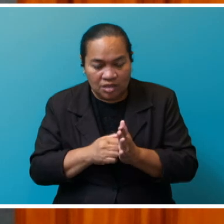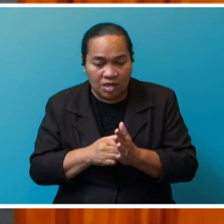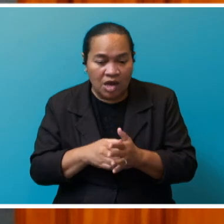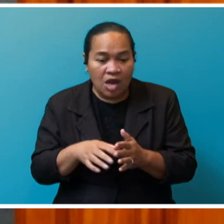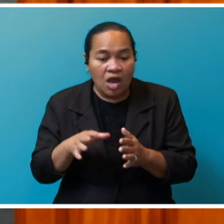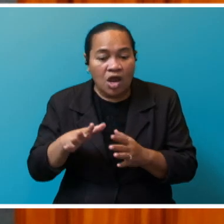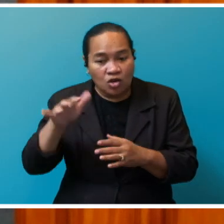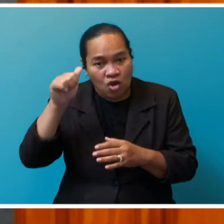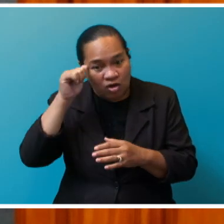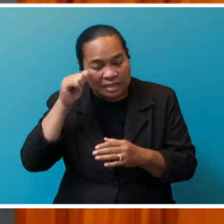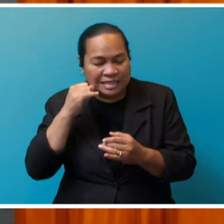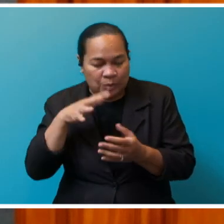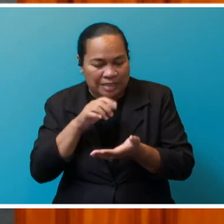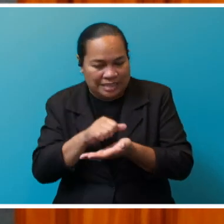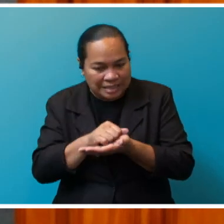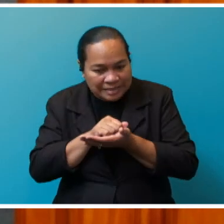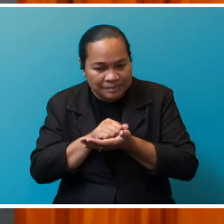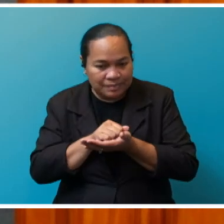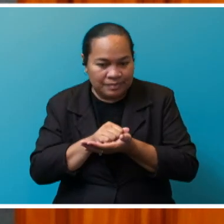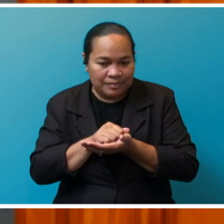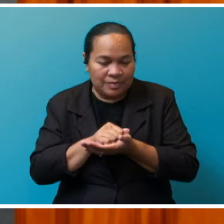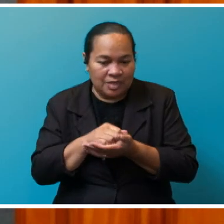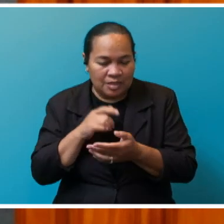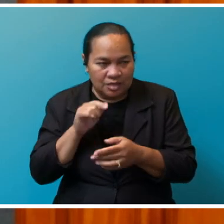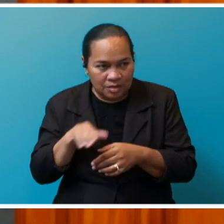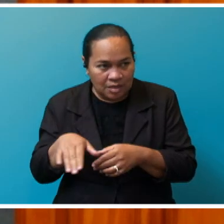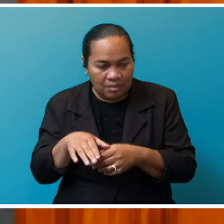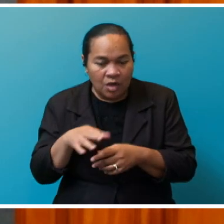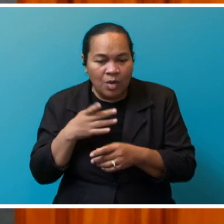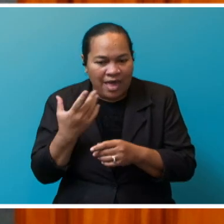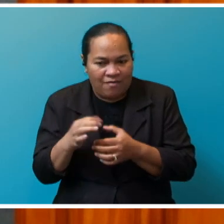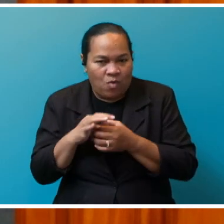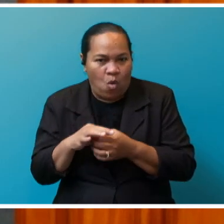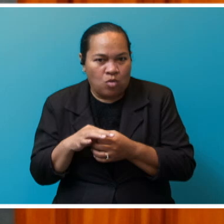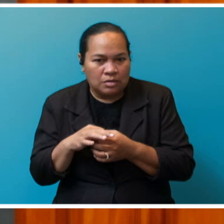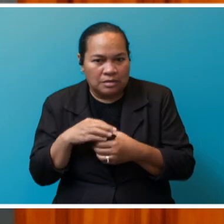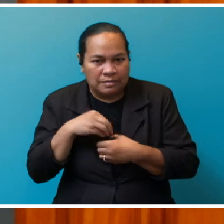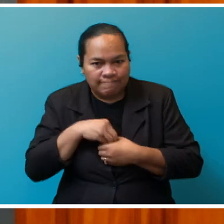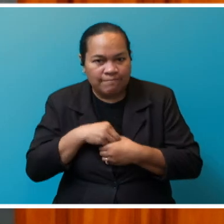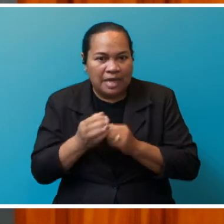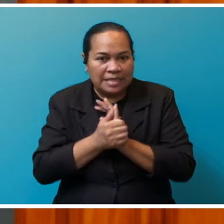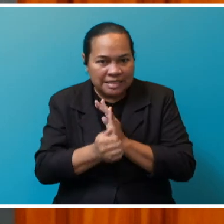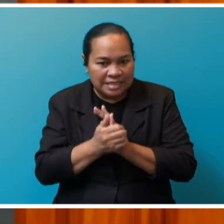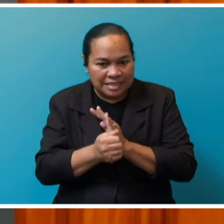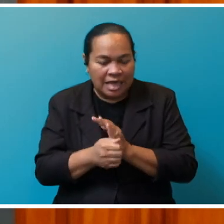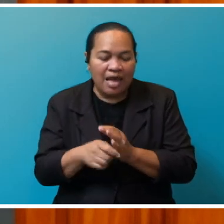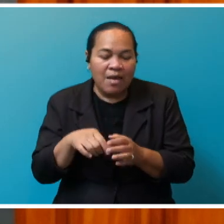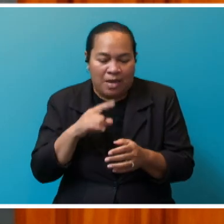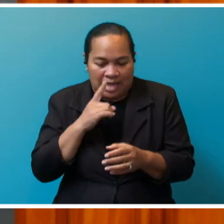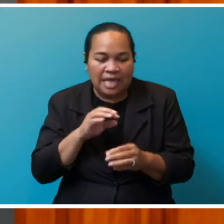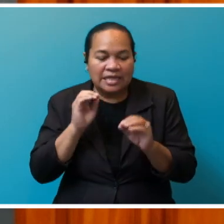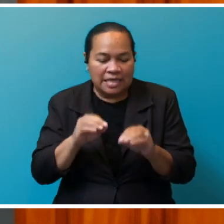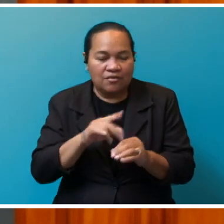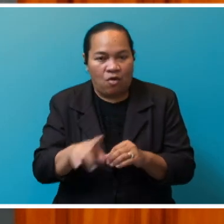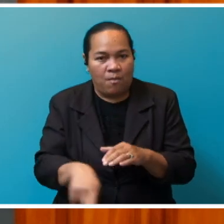them with the pedagogical skills appropriate for the primary level.